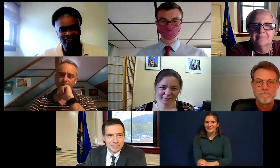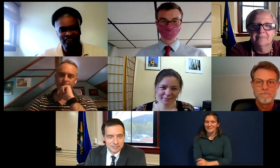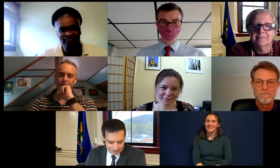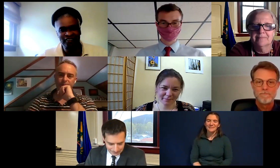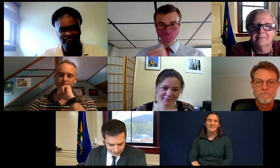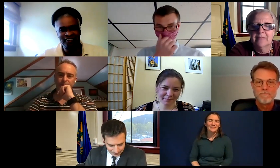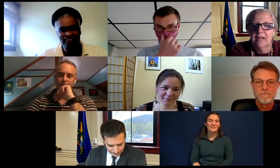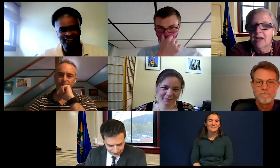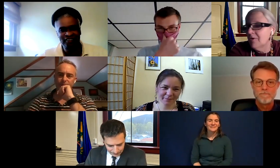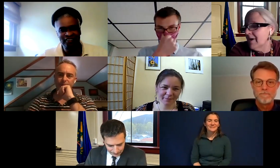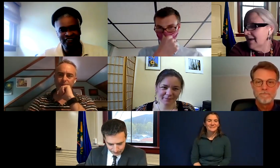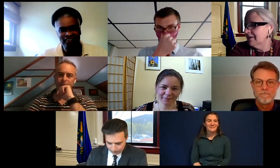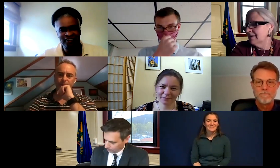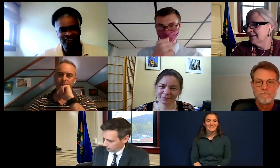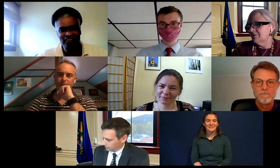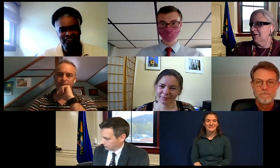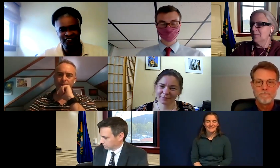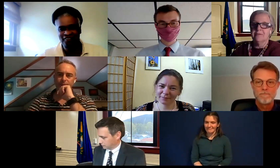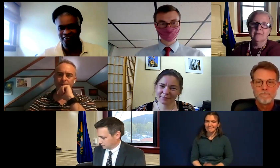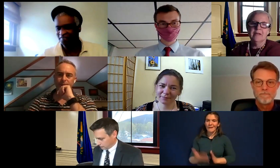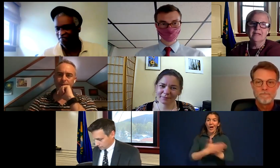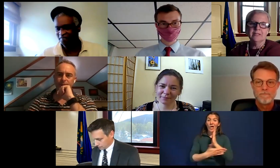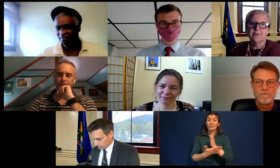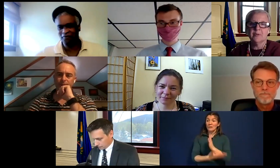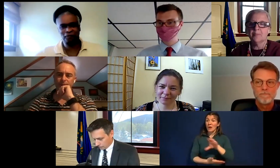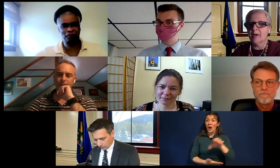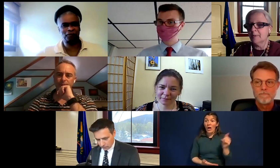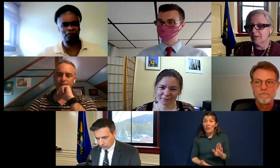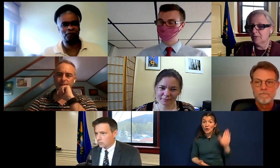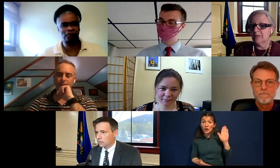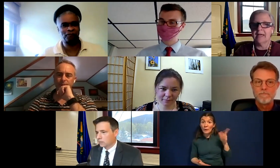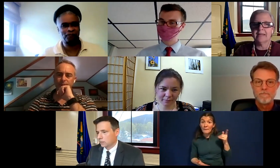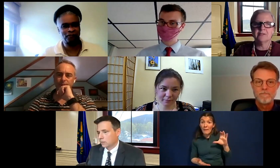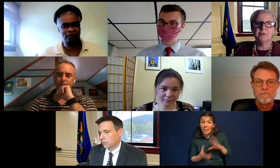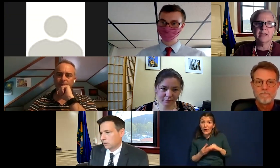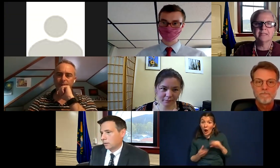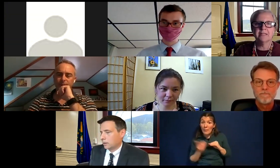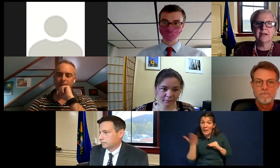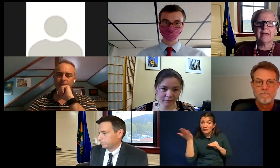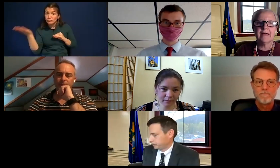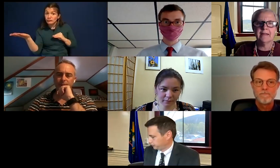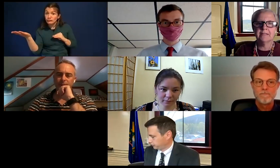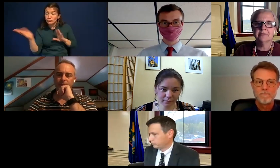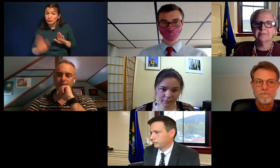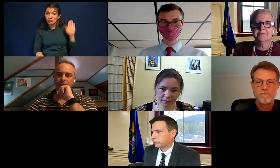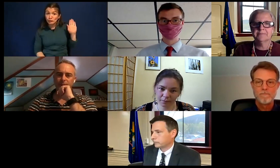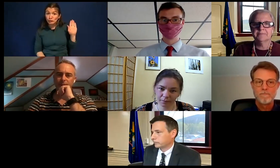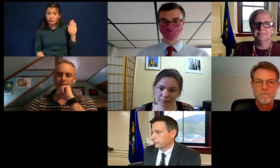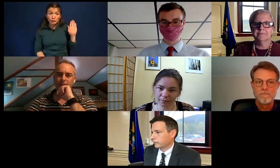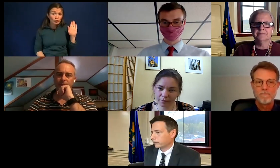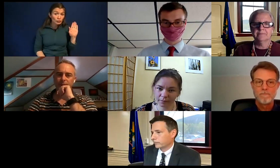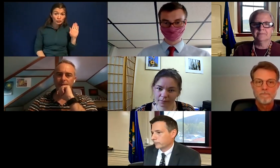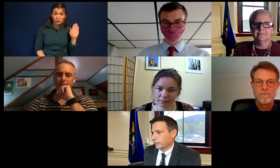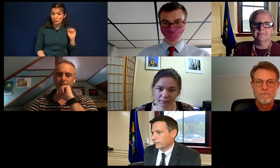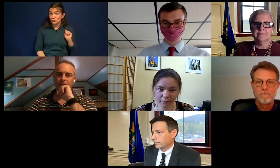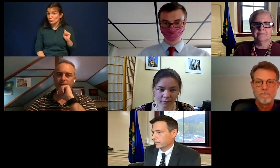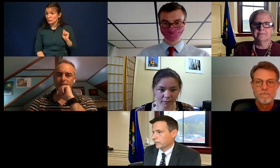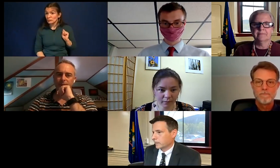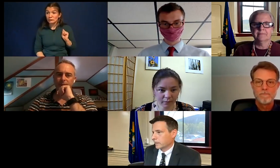see you. All right. Is there anyone else from the public who would like to raise their hand?